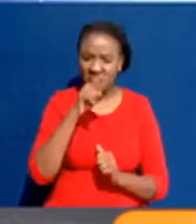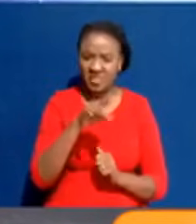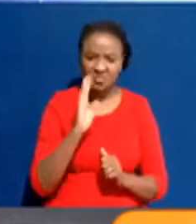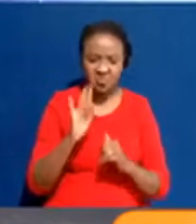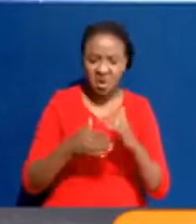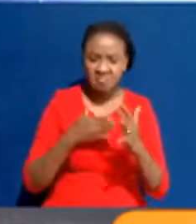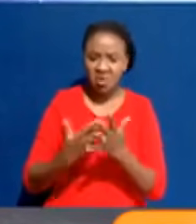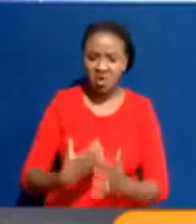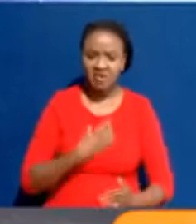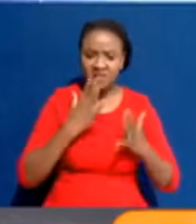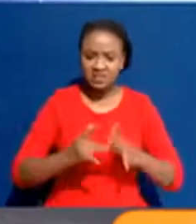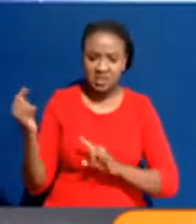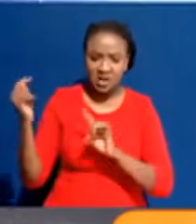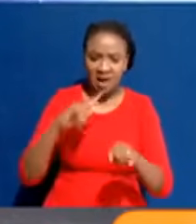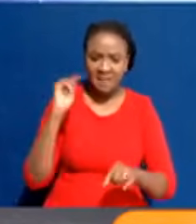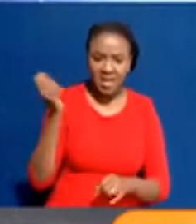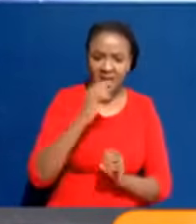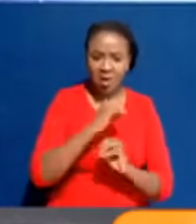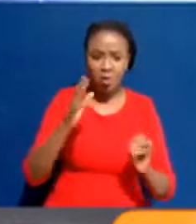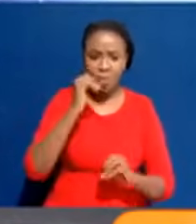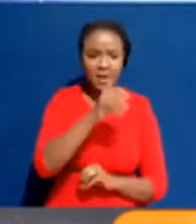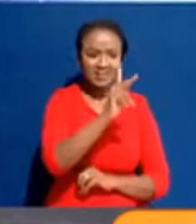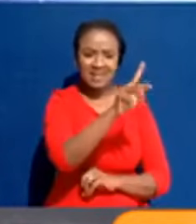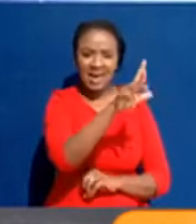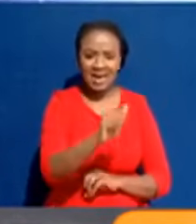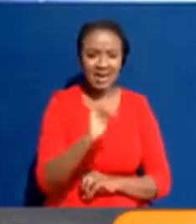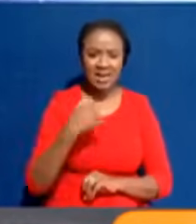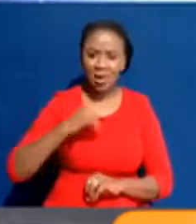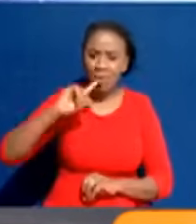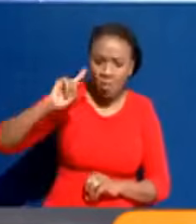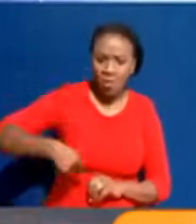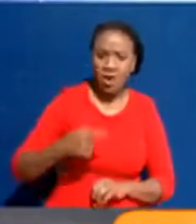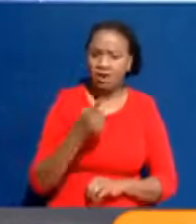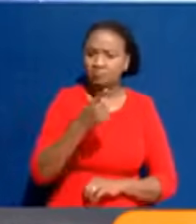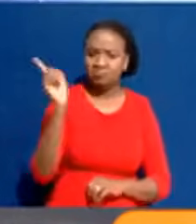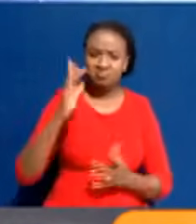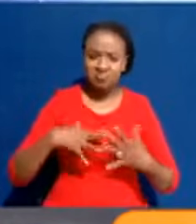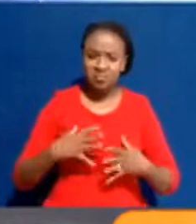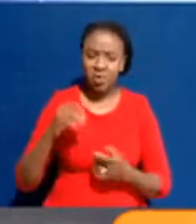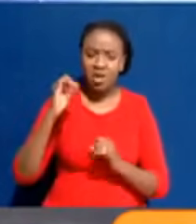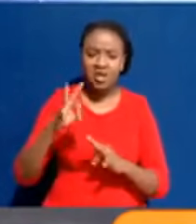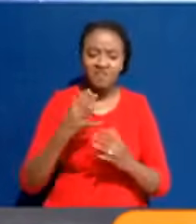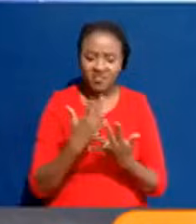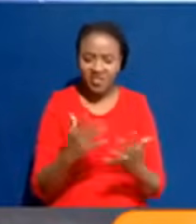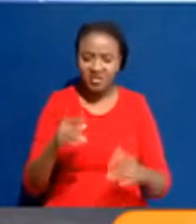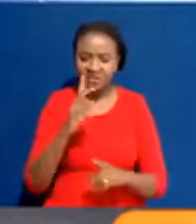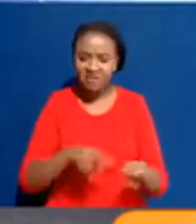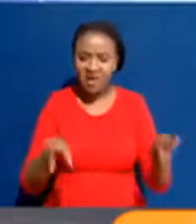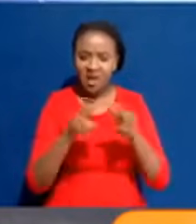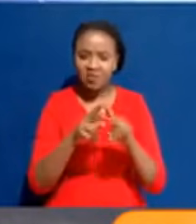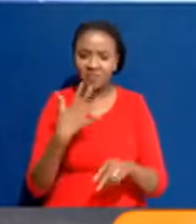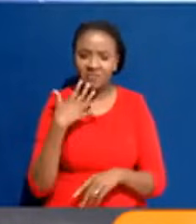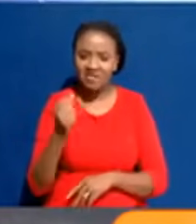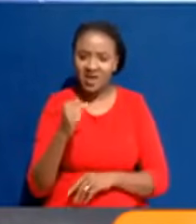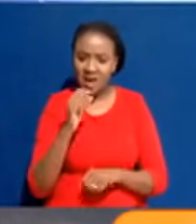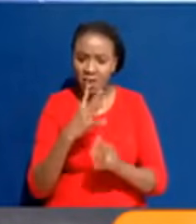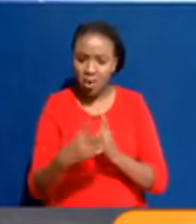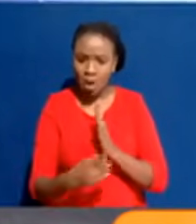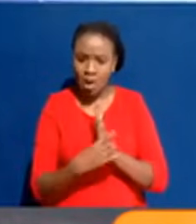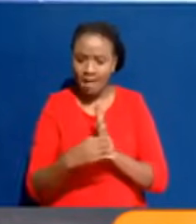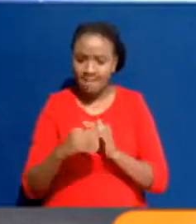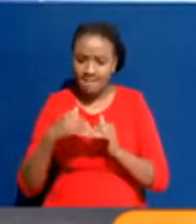who demand tax from anyone bringing in items worth $500 and above, while acknowledging that